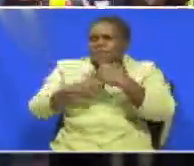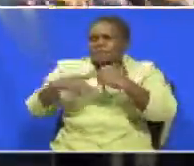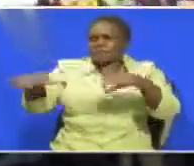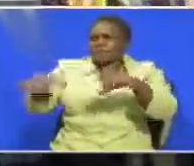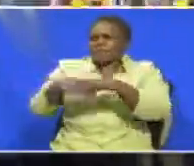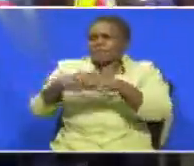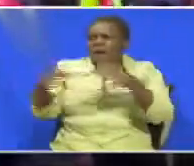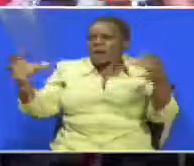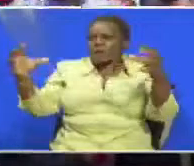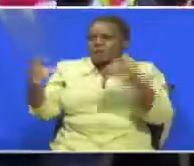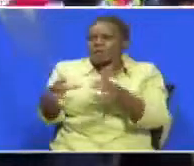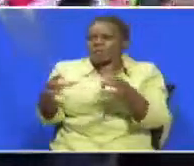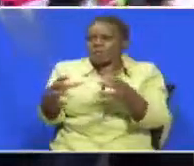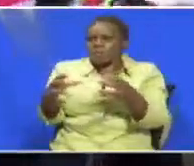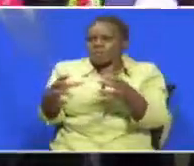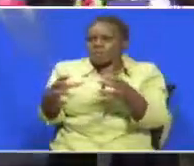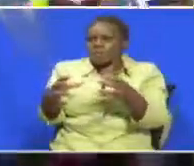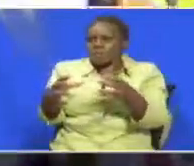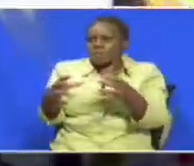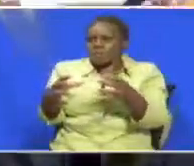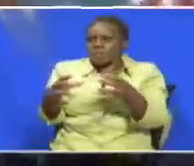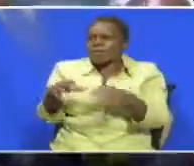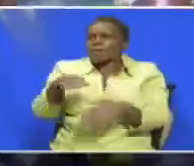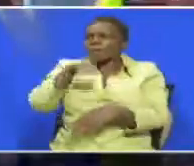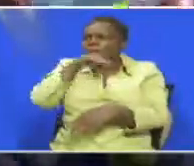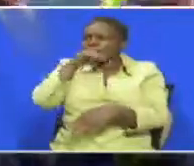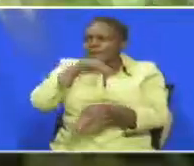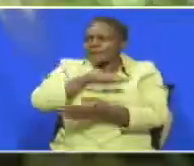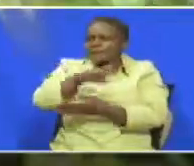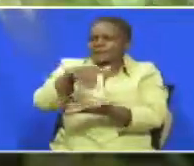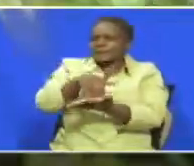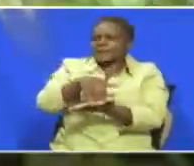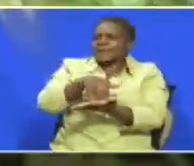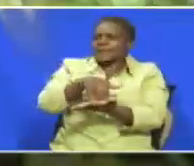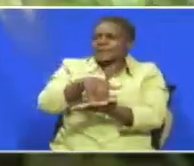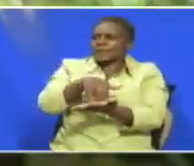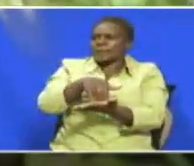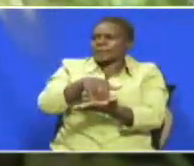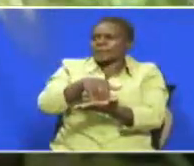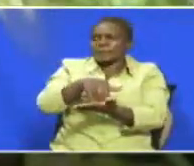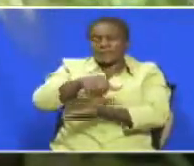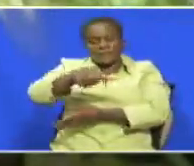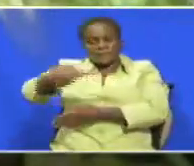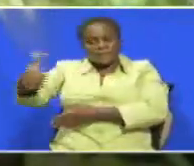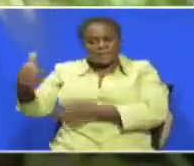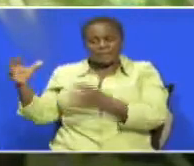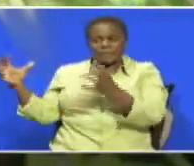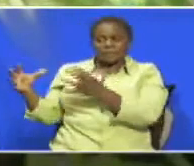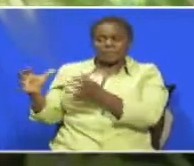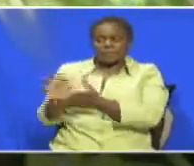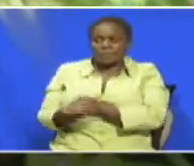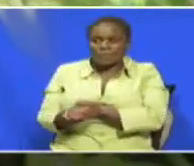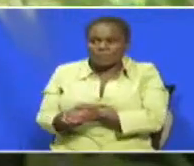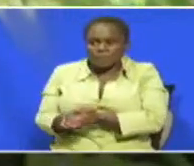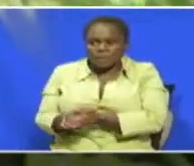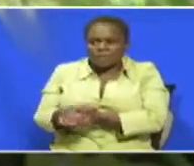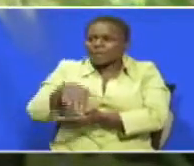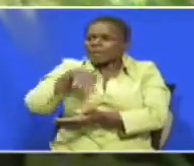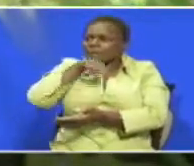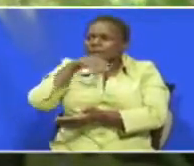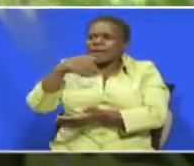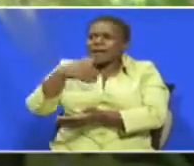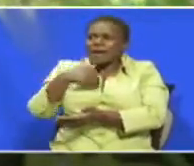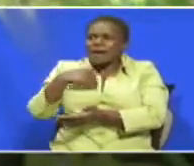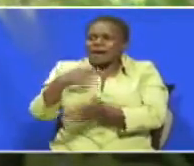that operated covertly at Raila Odinga Center. On the other hand, he had a very